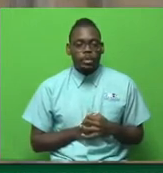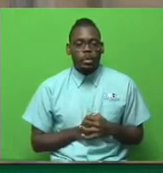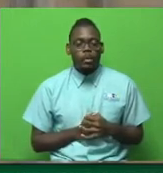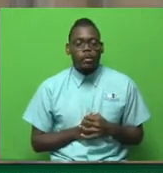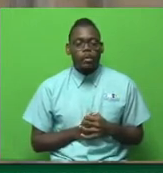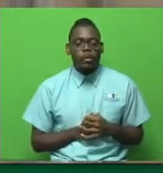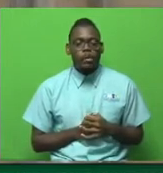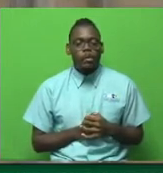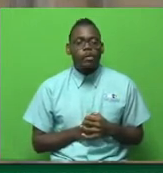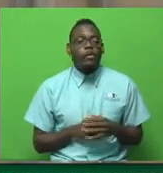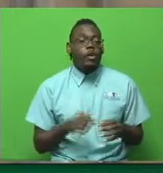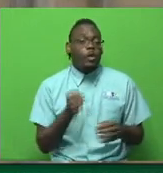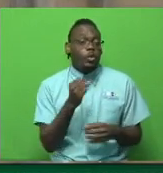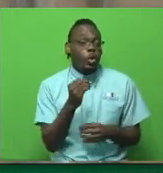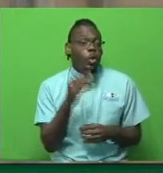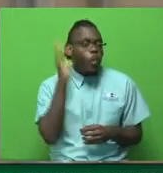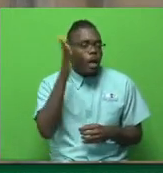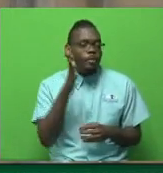Deputy speaker